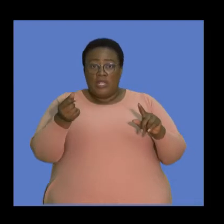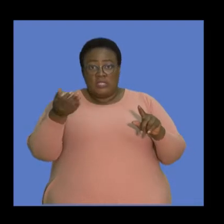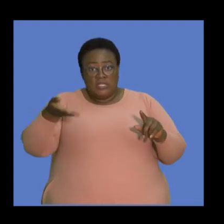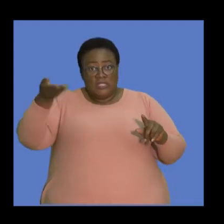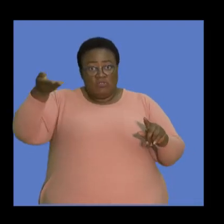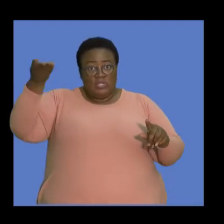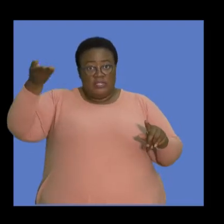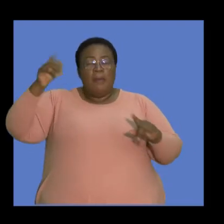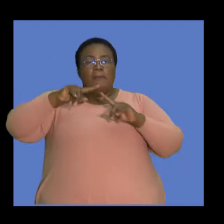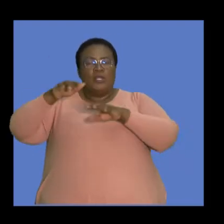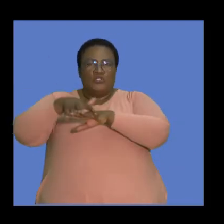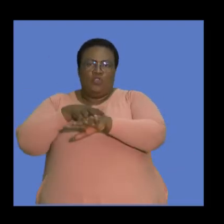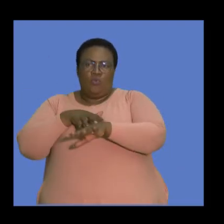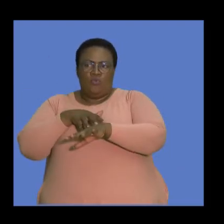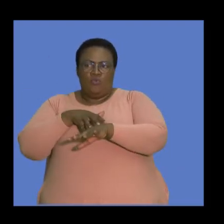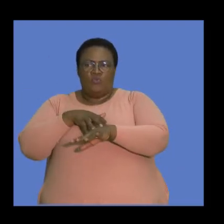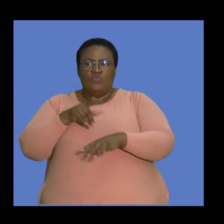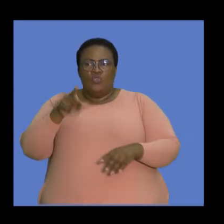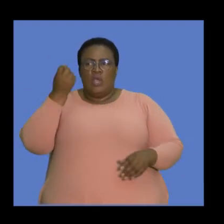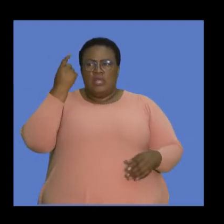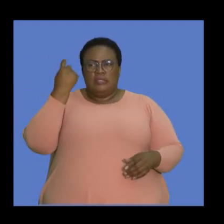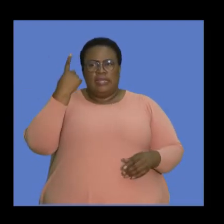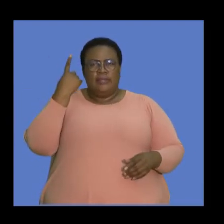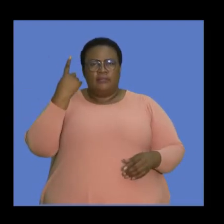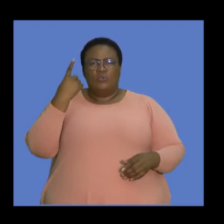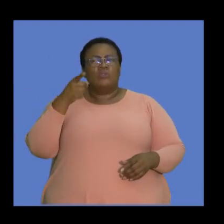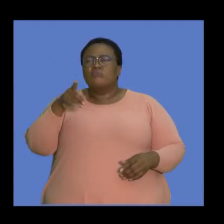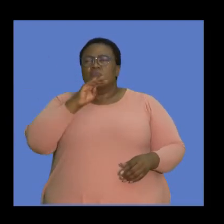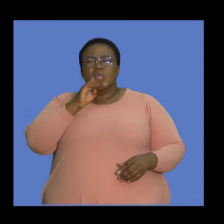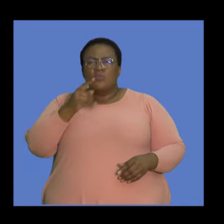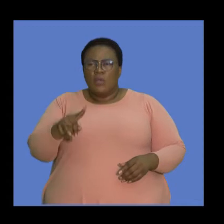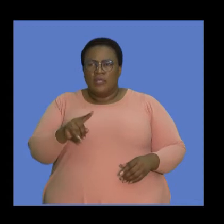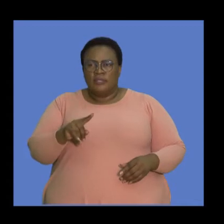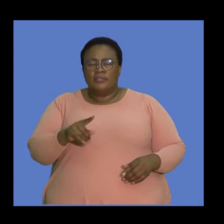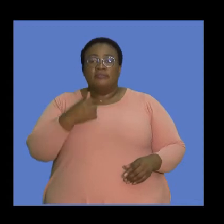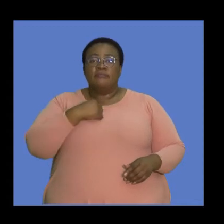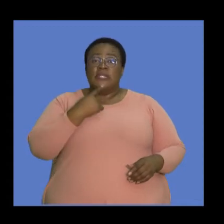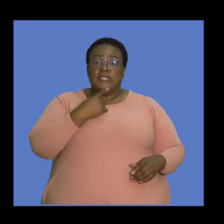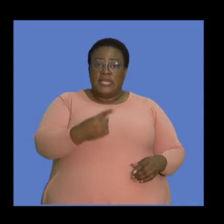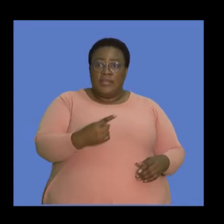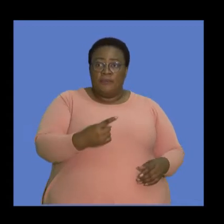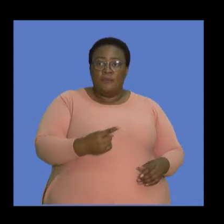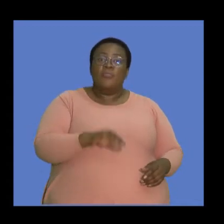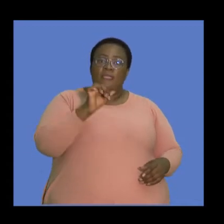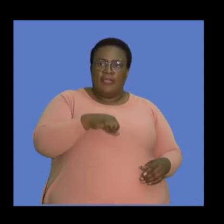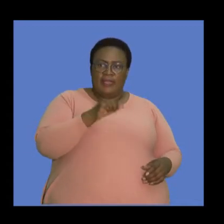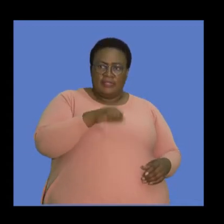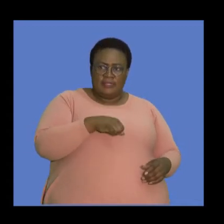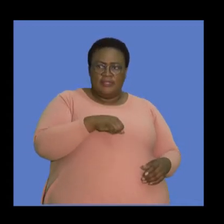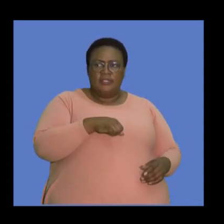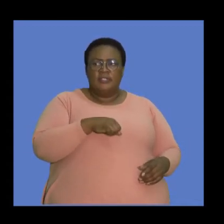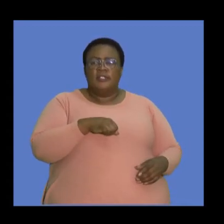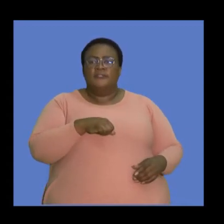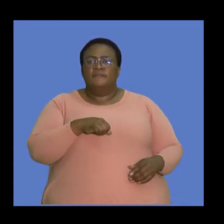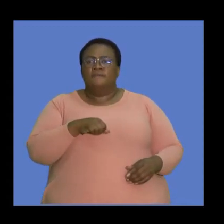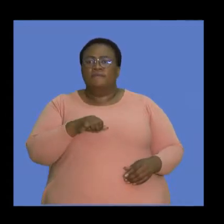increasing, but now at a slower rate. So you need to understand exactly what this means, right? I am saying to you, yes, the